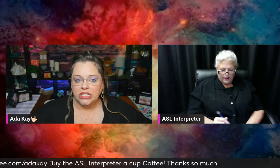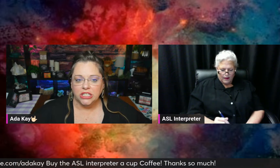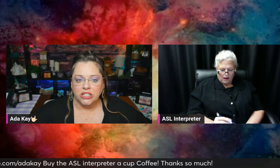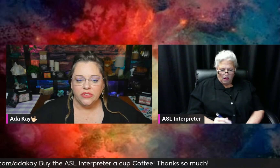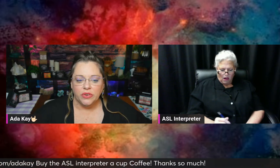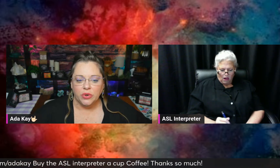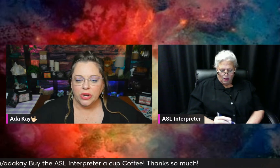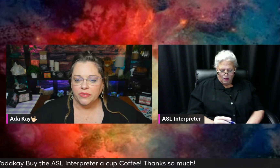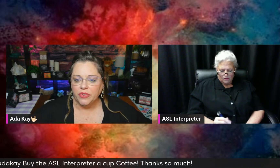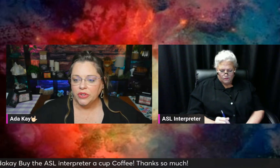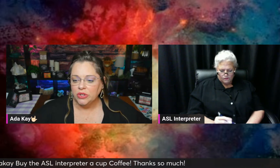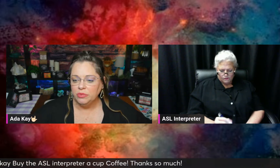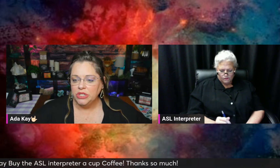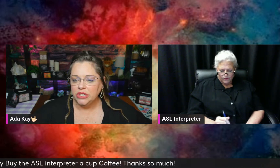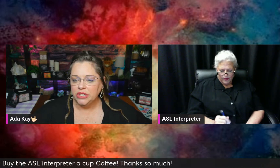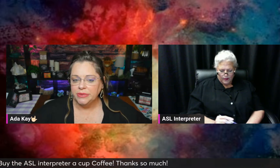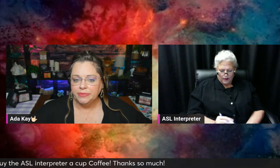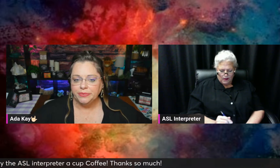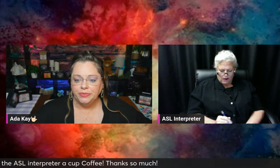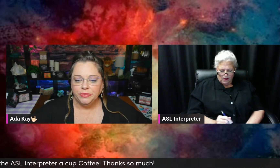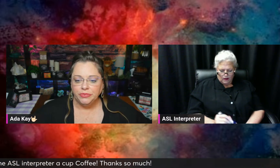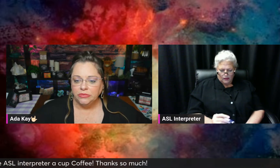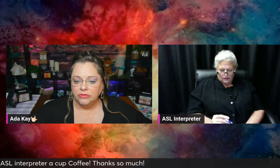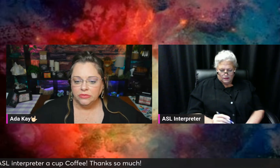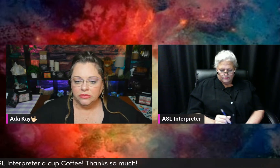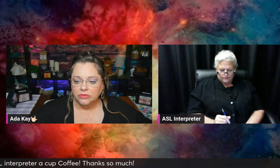Nothing like the love of a grandfather, let me tell you.